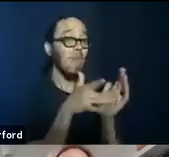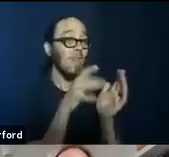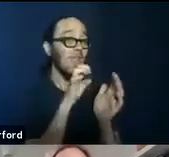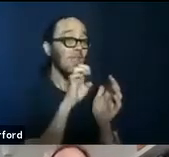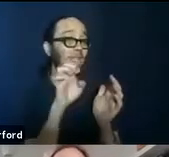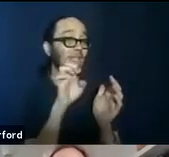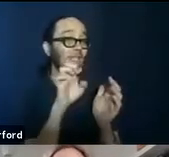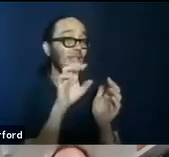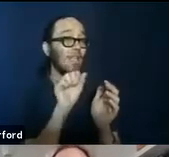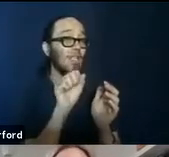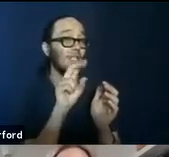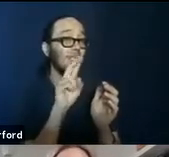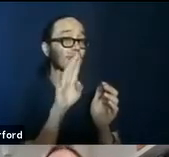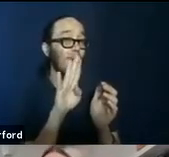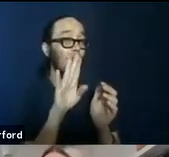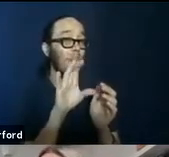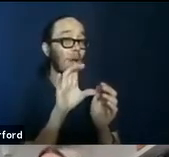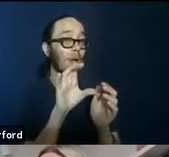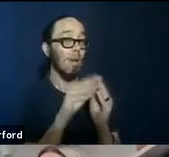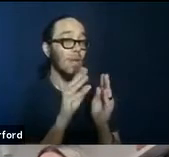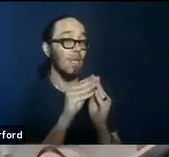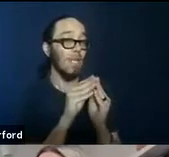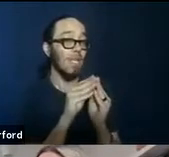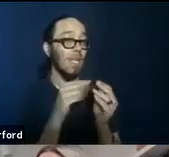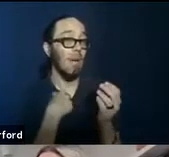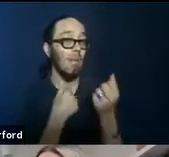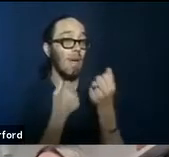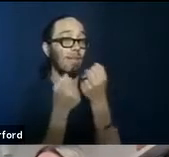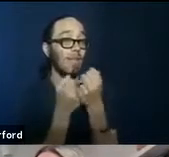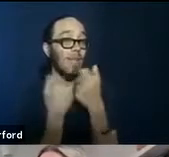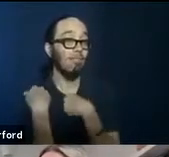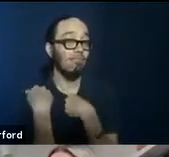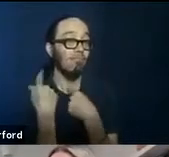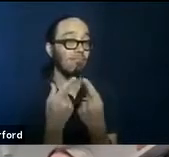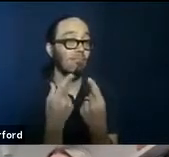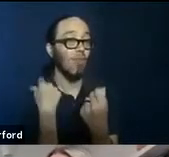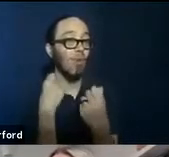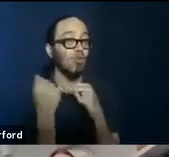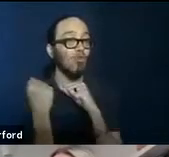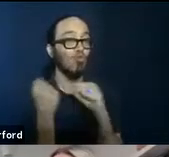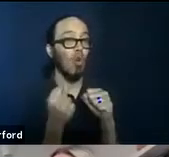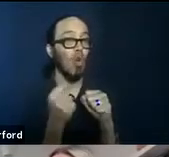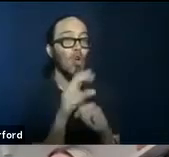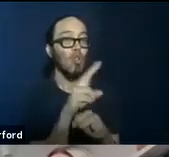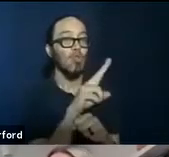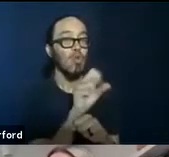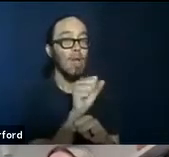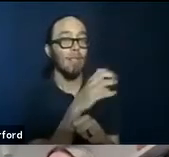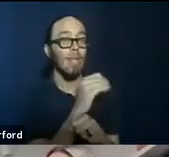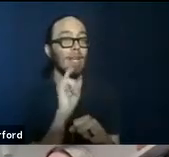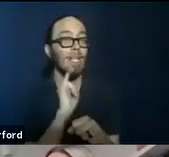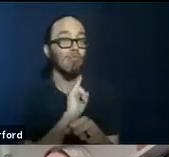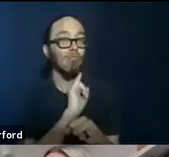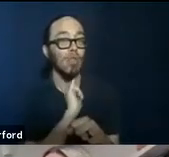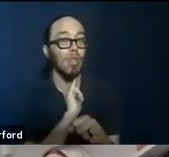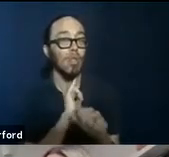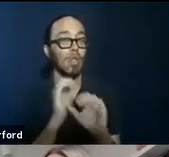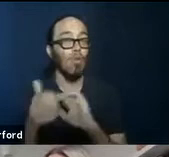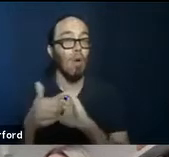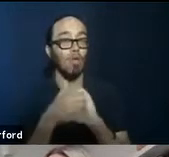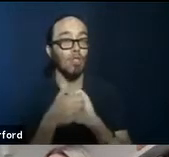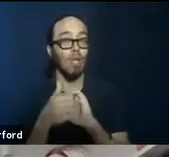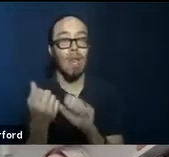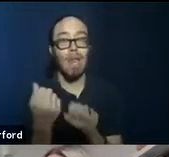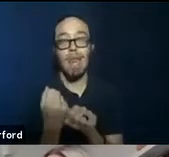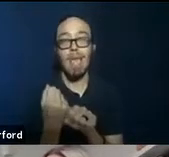spend a lot of time advocating for strong U.S.-Israel cooperation. And last summer, I passed legislation